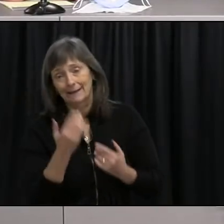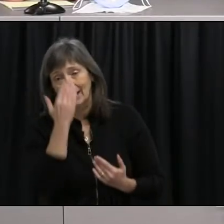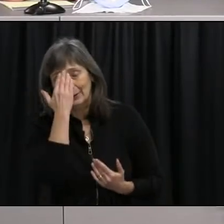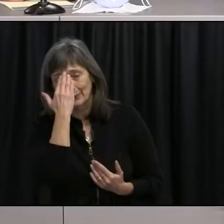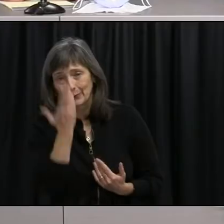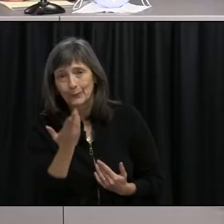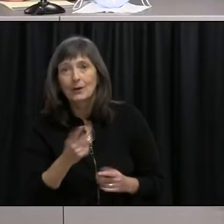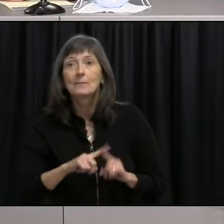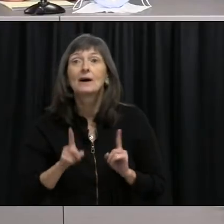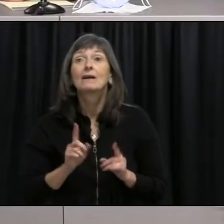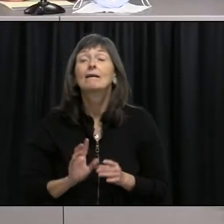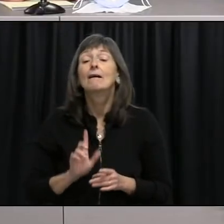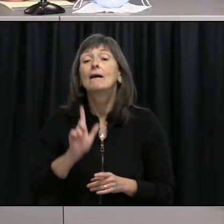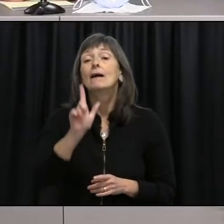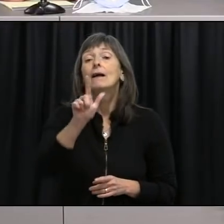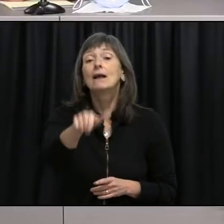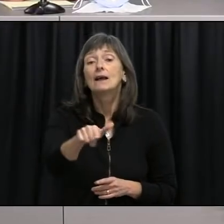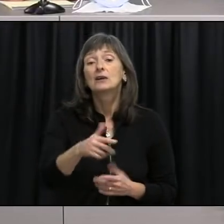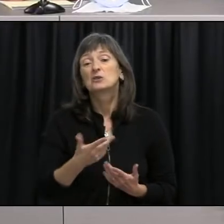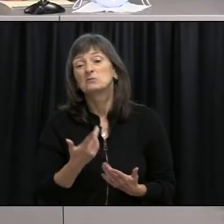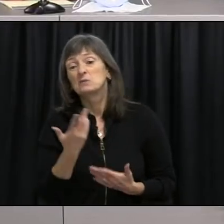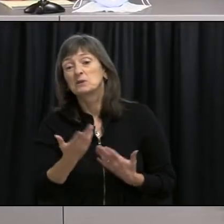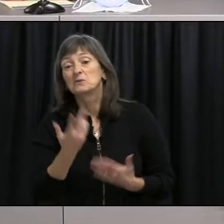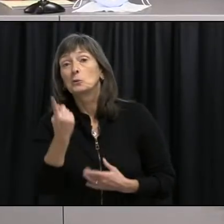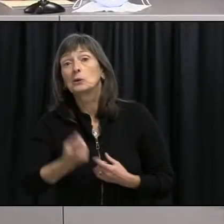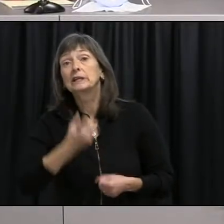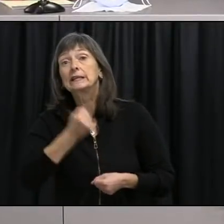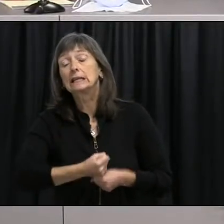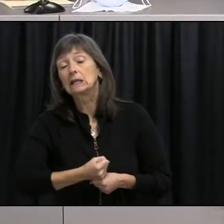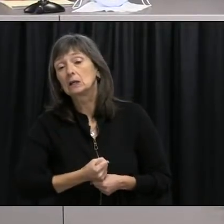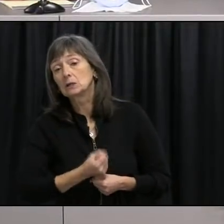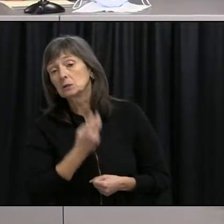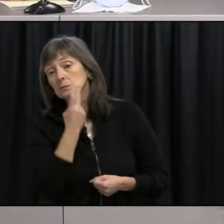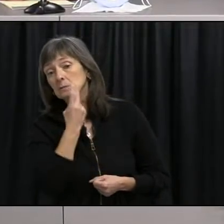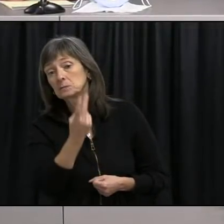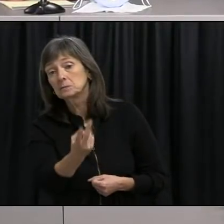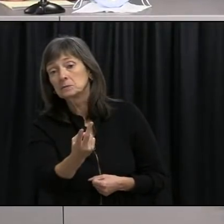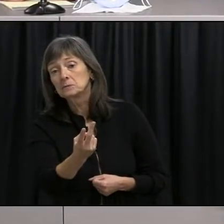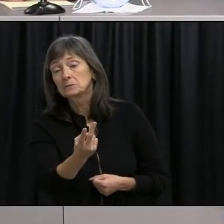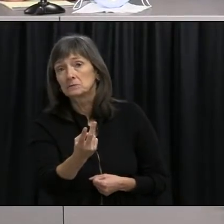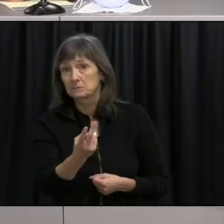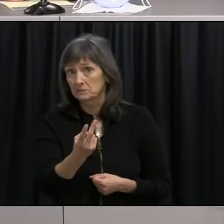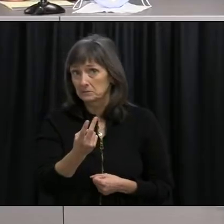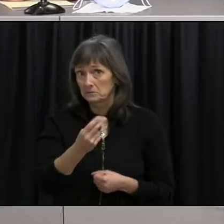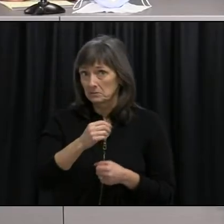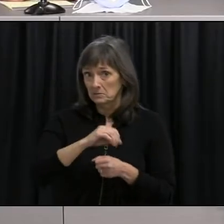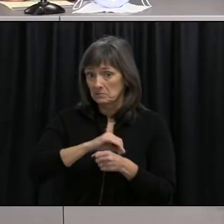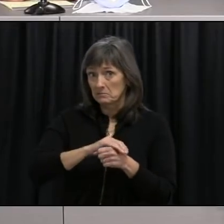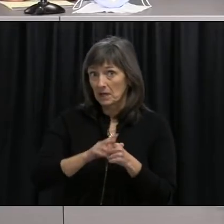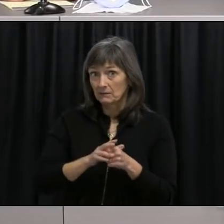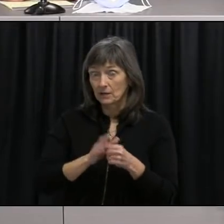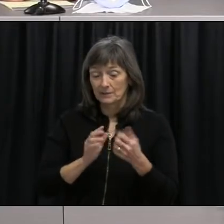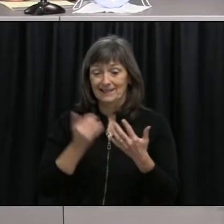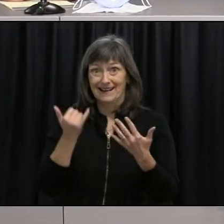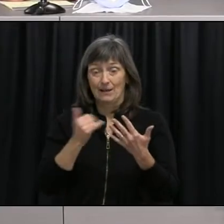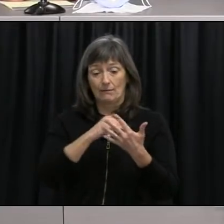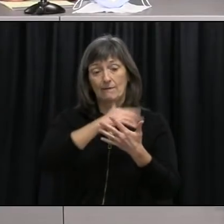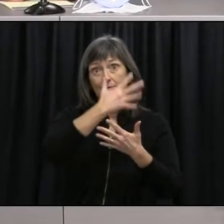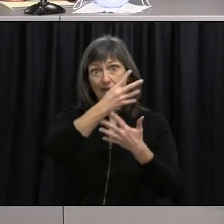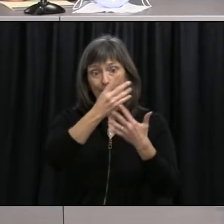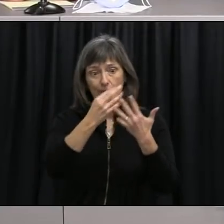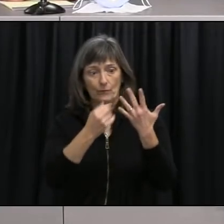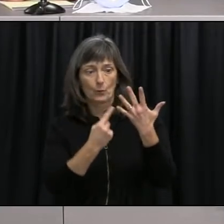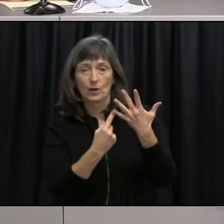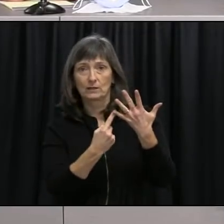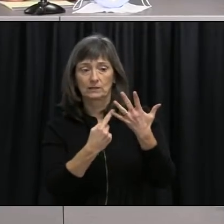further down the road, up to a year down the road, how do you foresee pandemic restrictions being lifted, assuming the vaccine actually